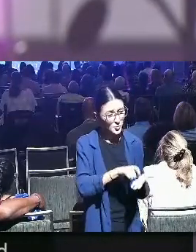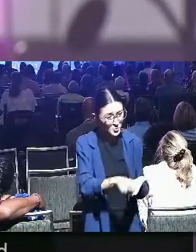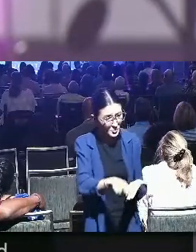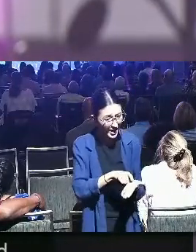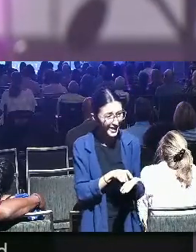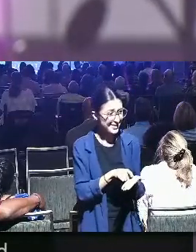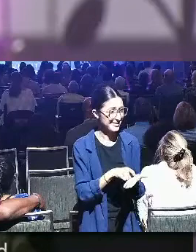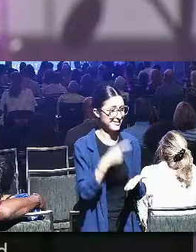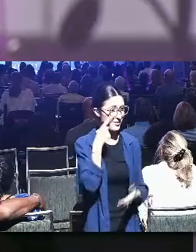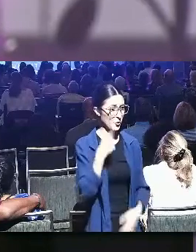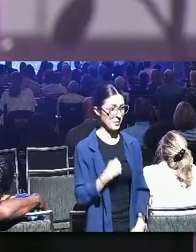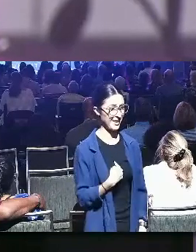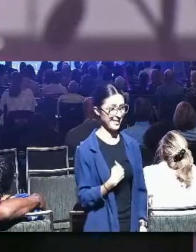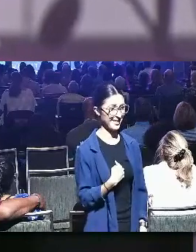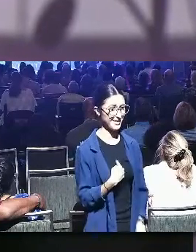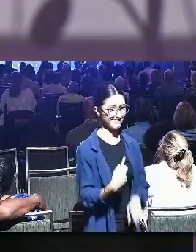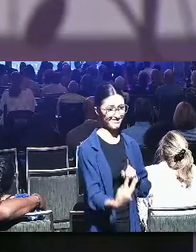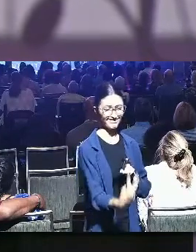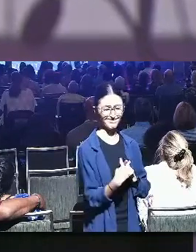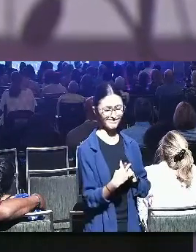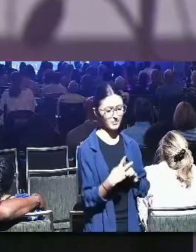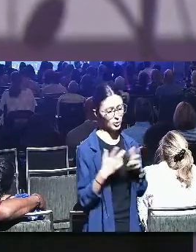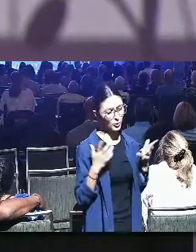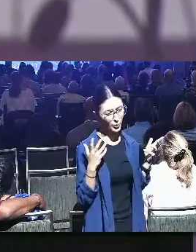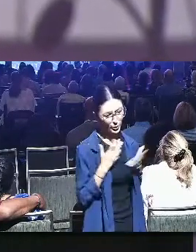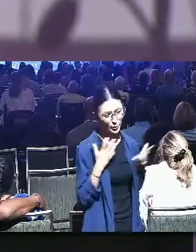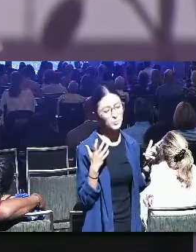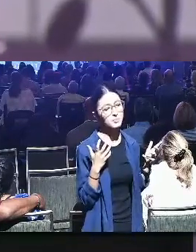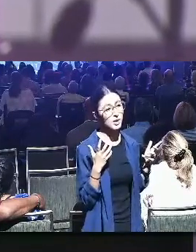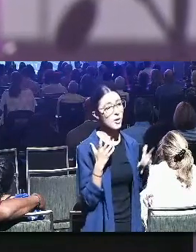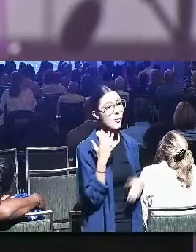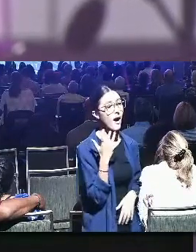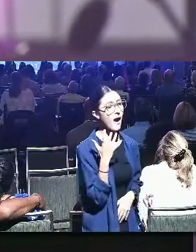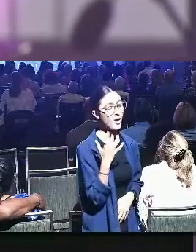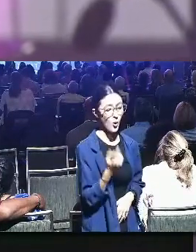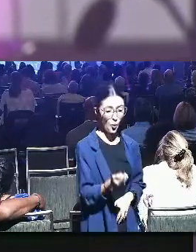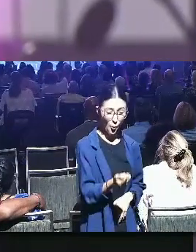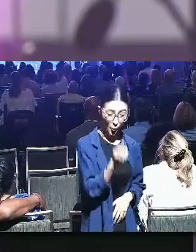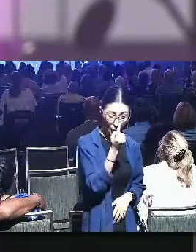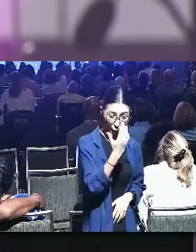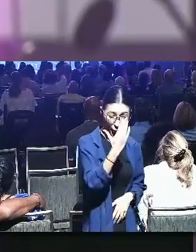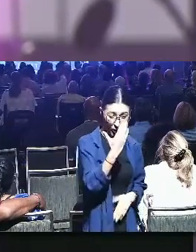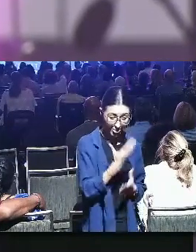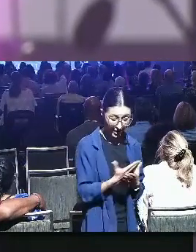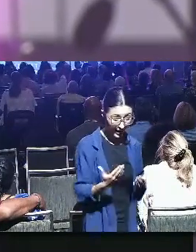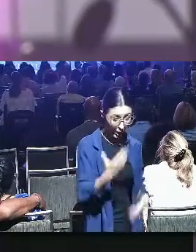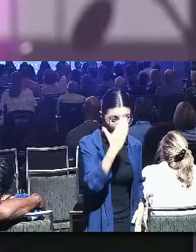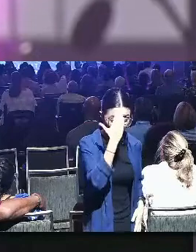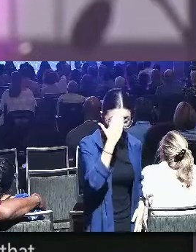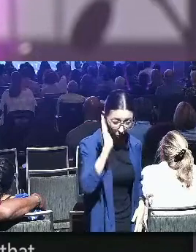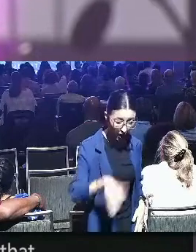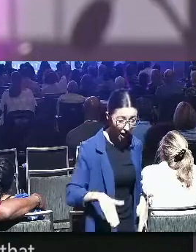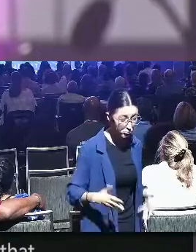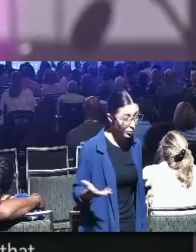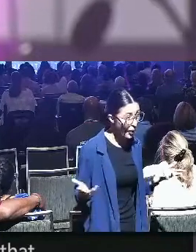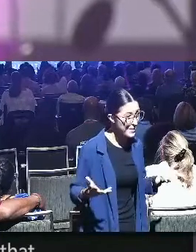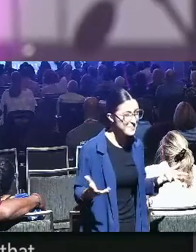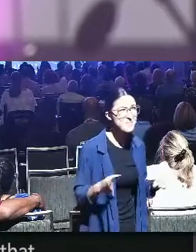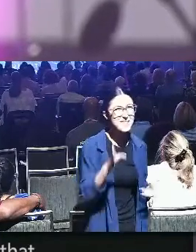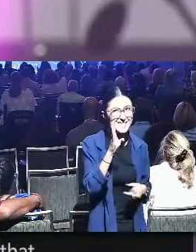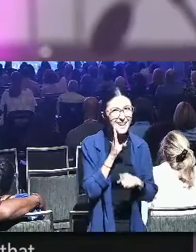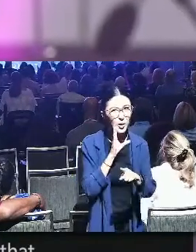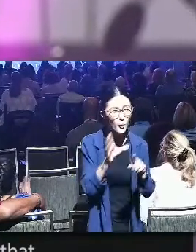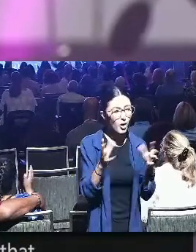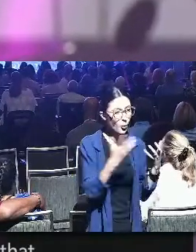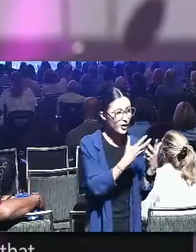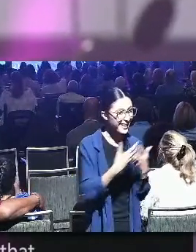now one thing I know, and that one thing I have found, is that God will work it out. Amen. Thank